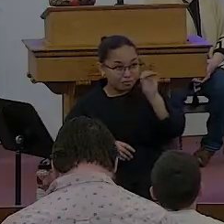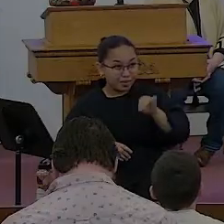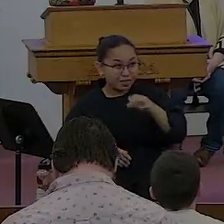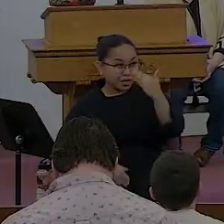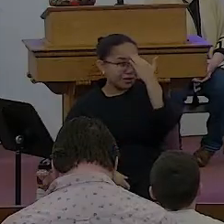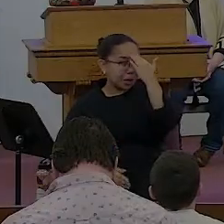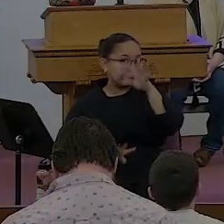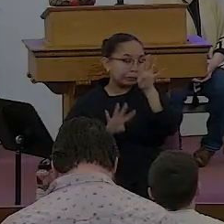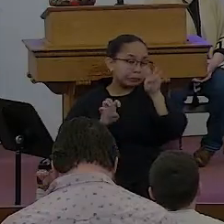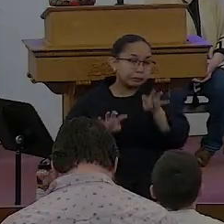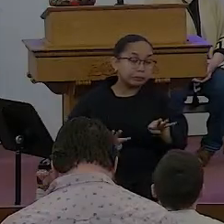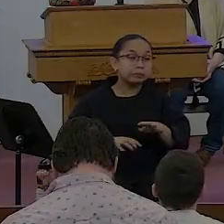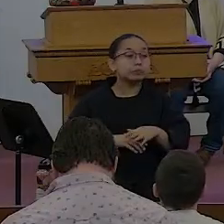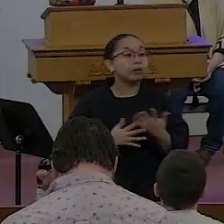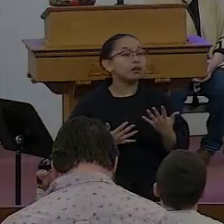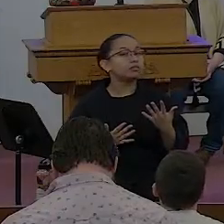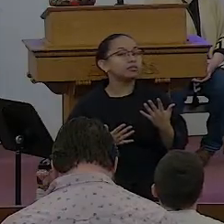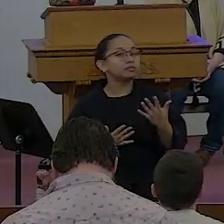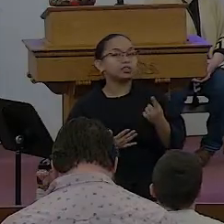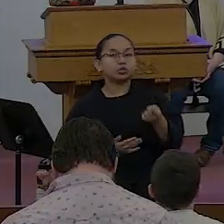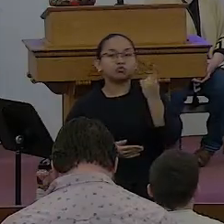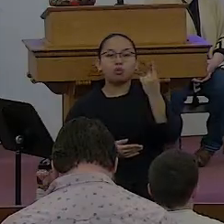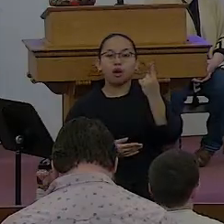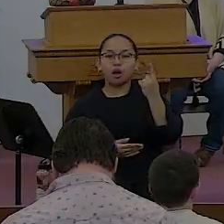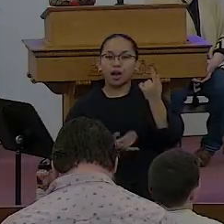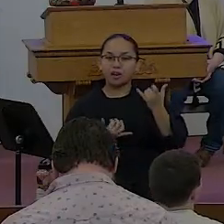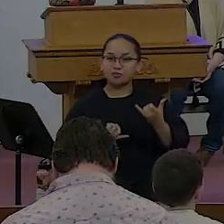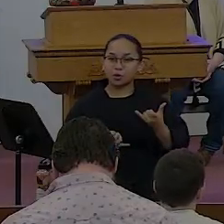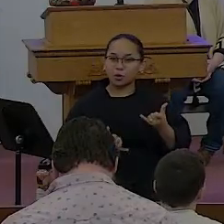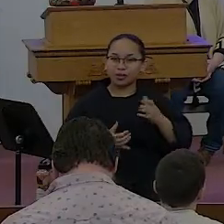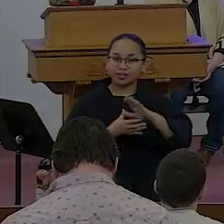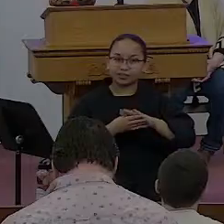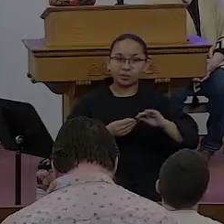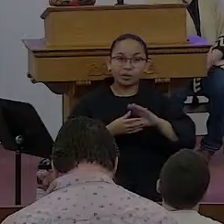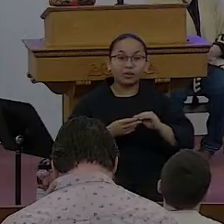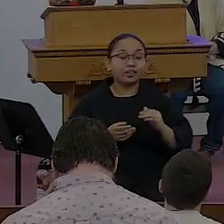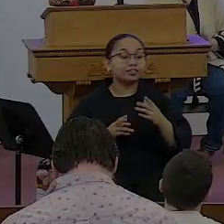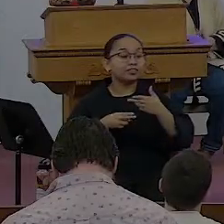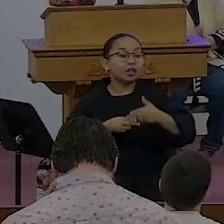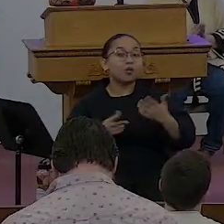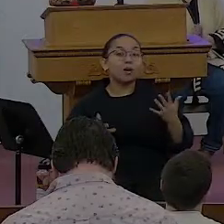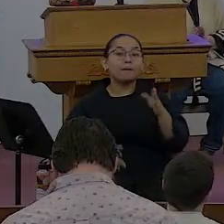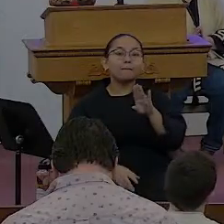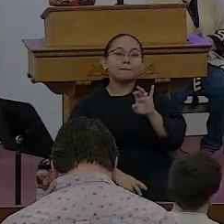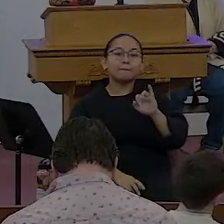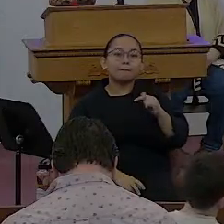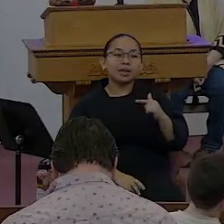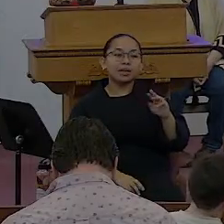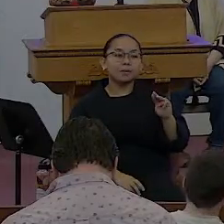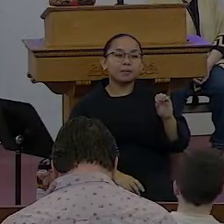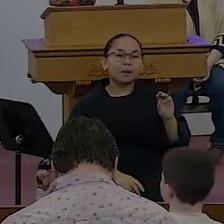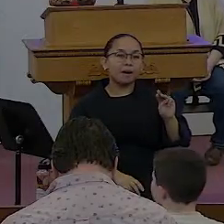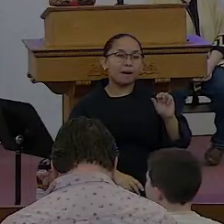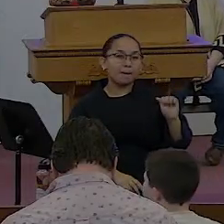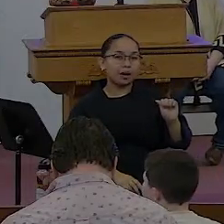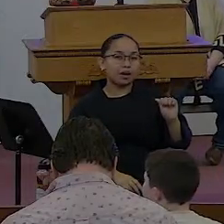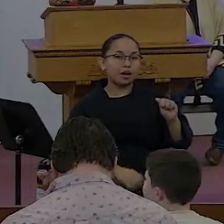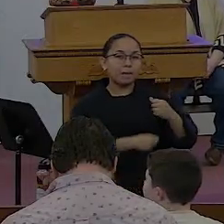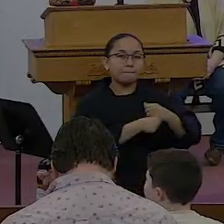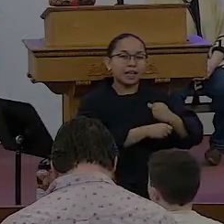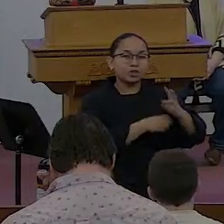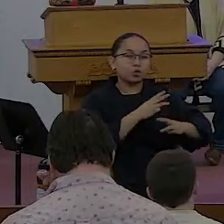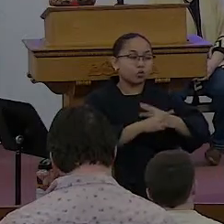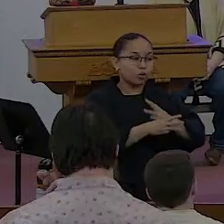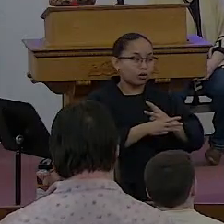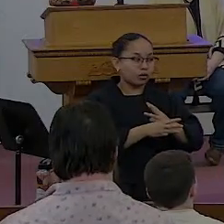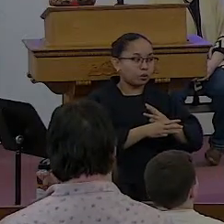here's one modern take on it, and it's called Big Mama Makes the World. And I'm sure the kids will like it,